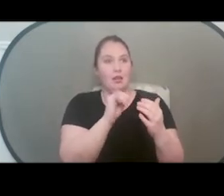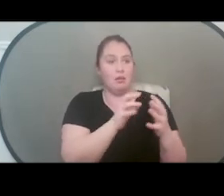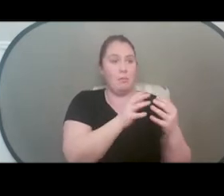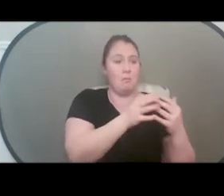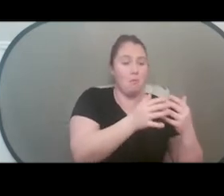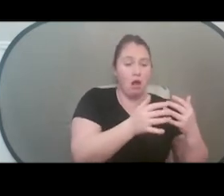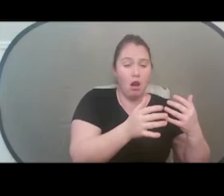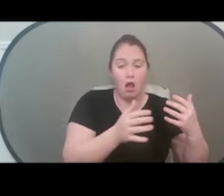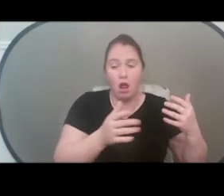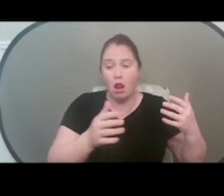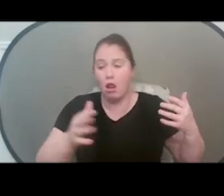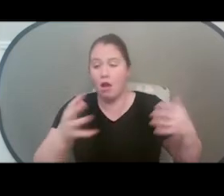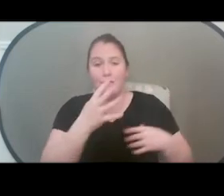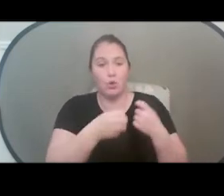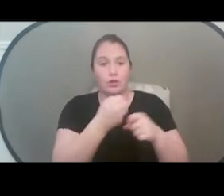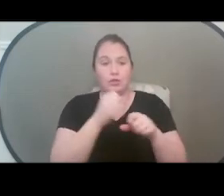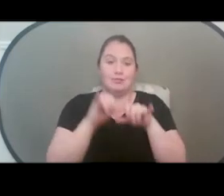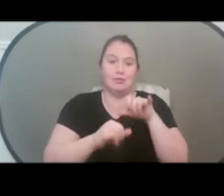62, 63.